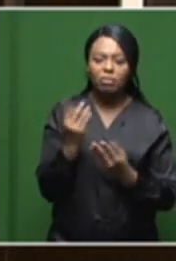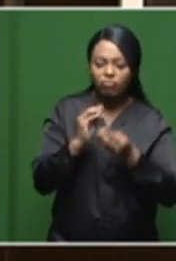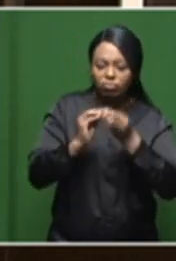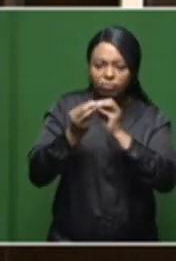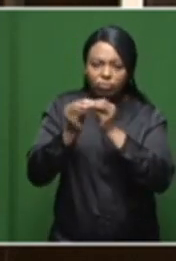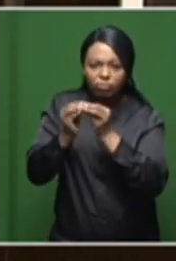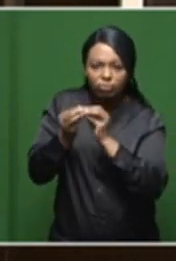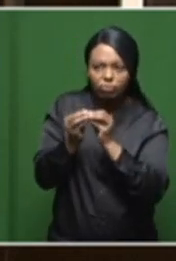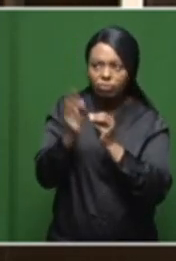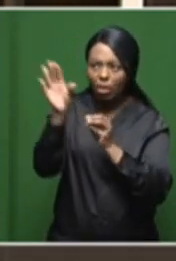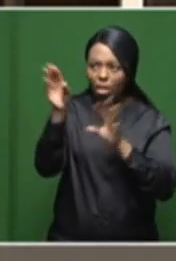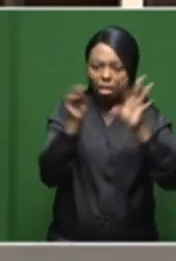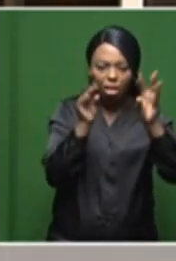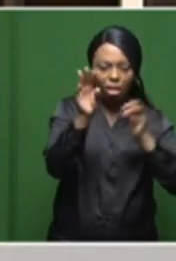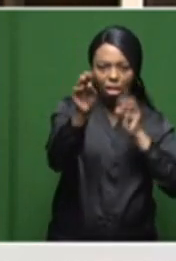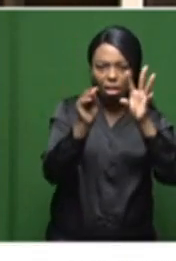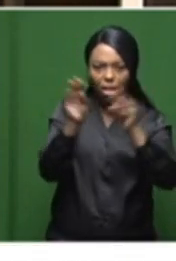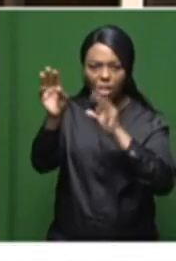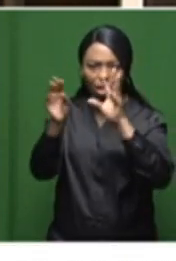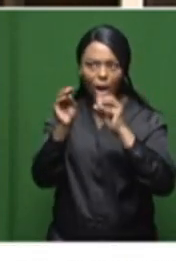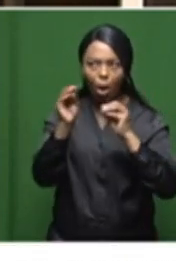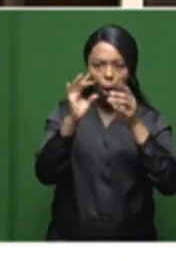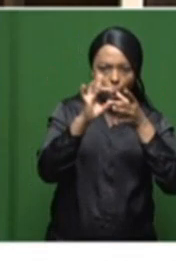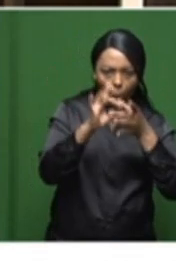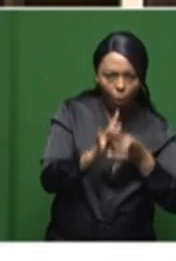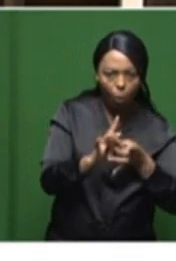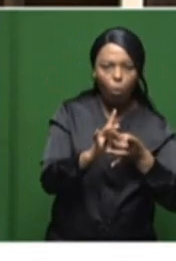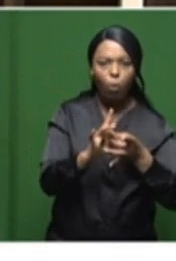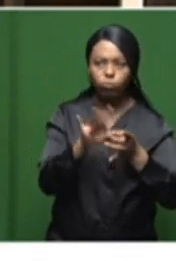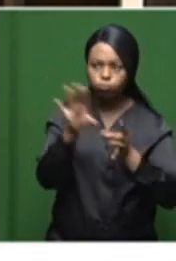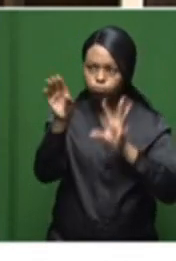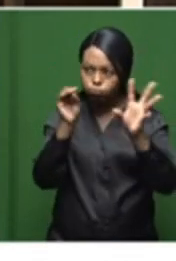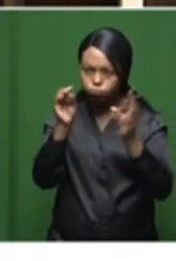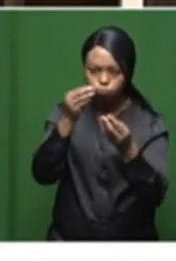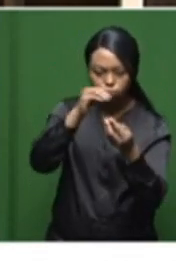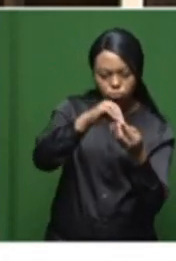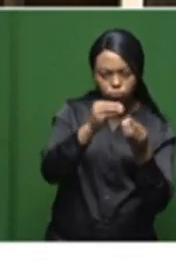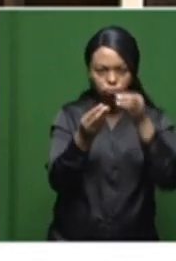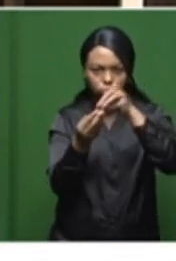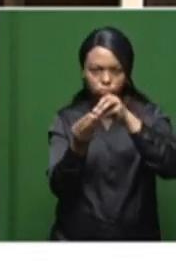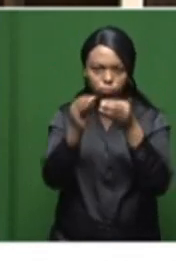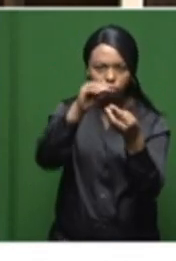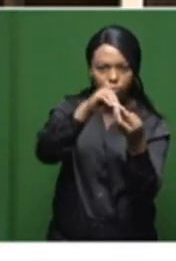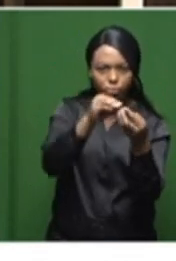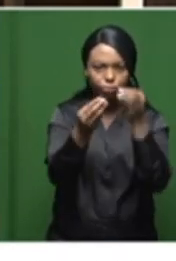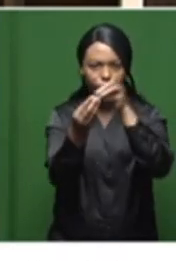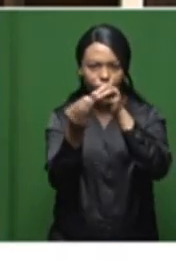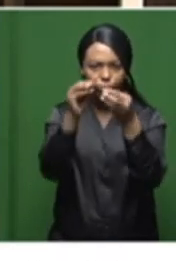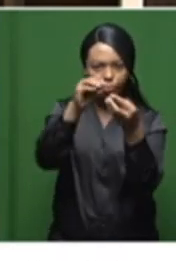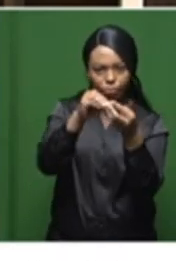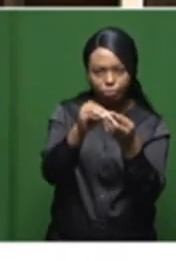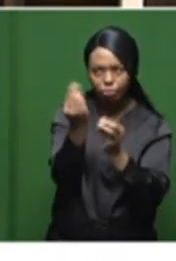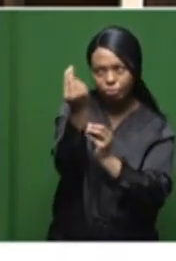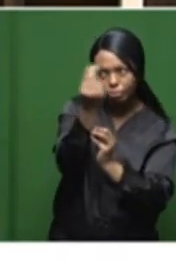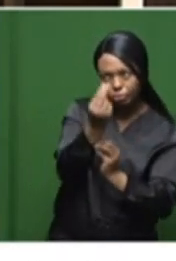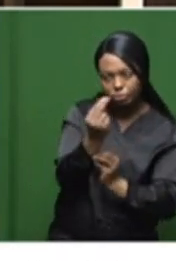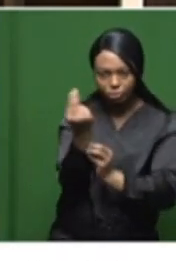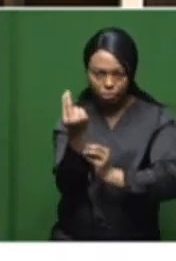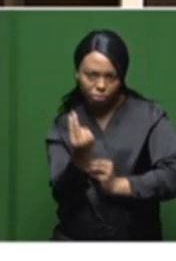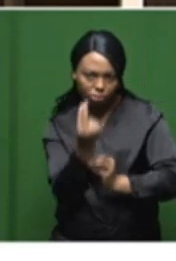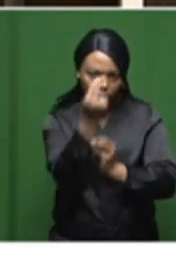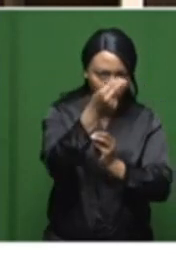like about collecting and putting together and curating, and it wasn't just a matter of rocking up and